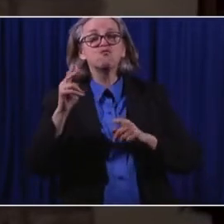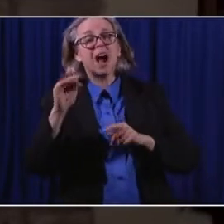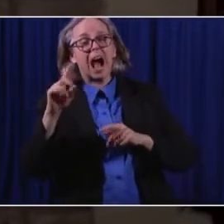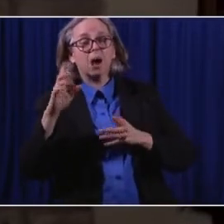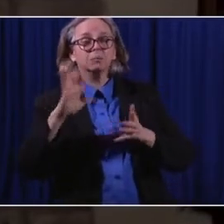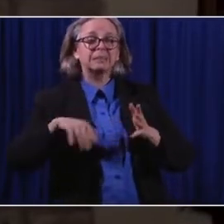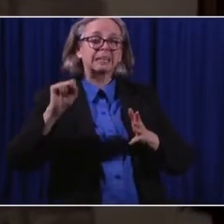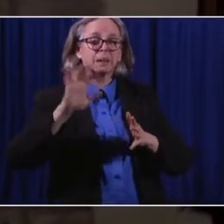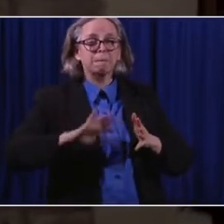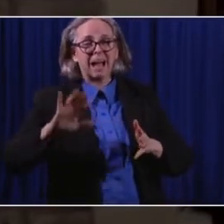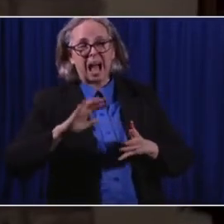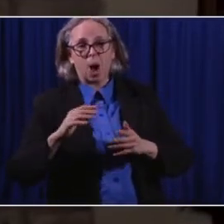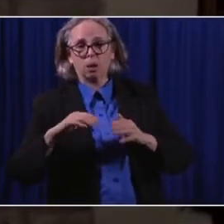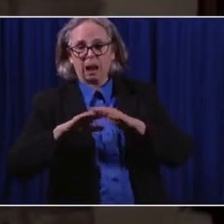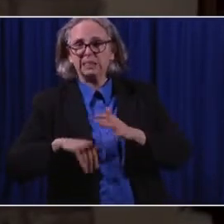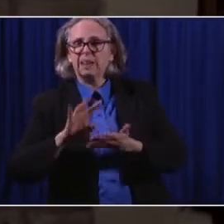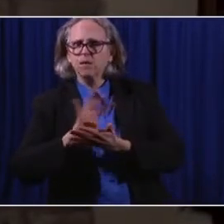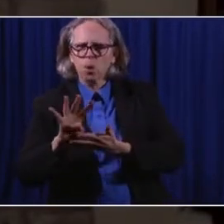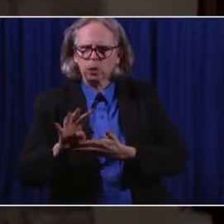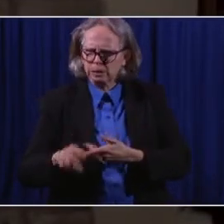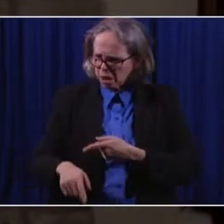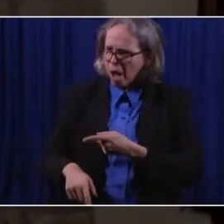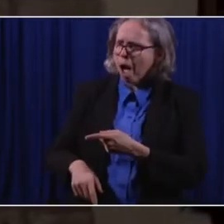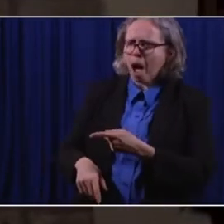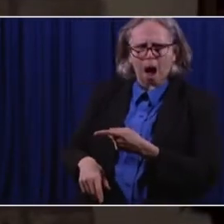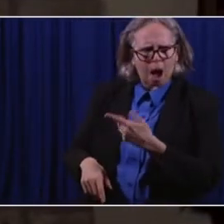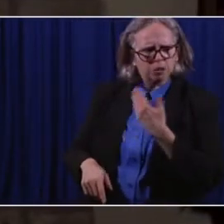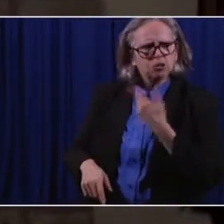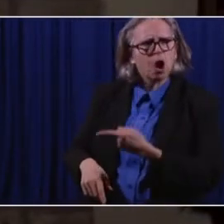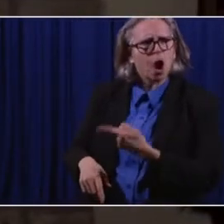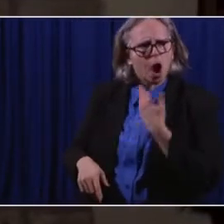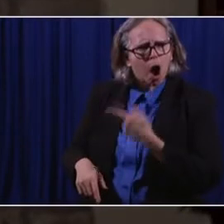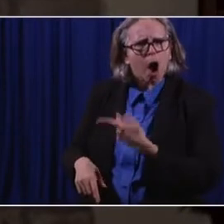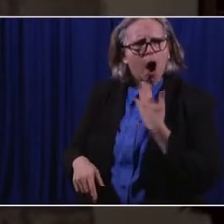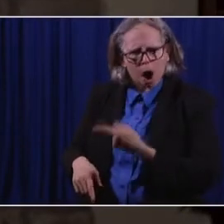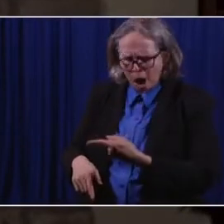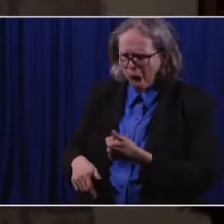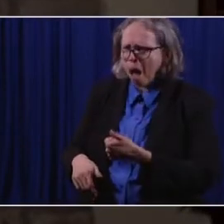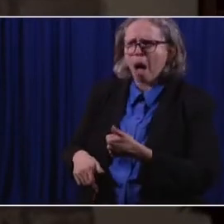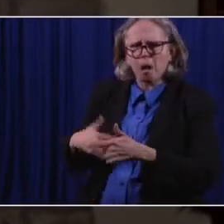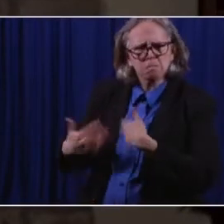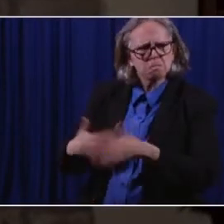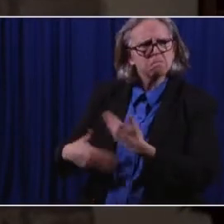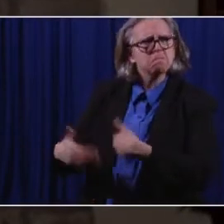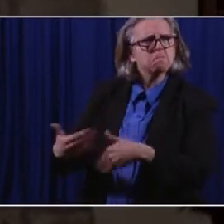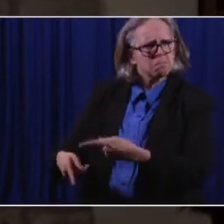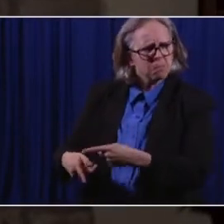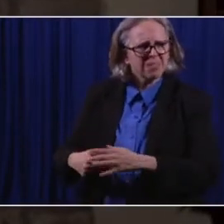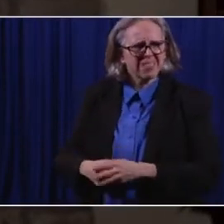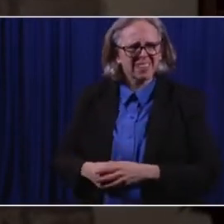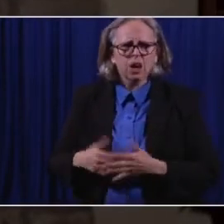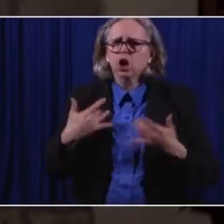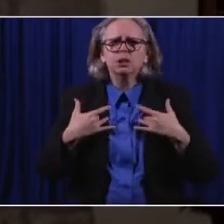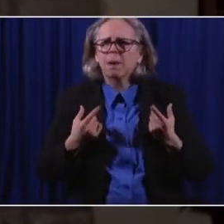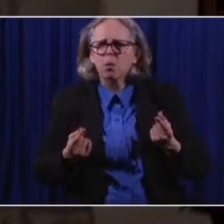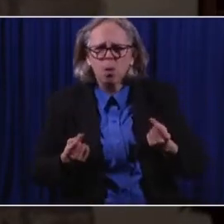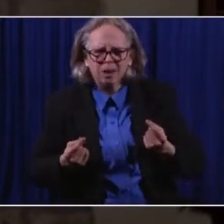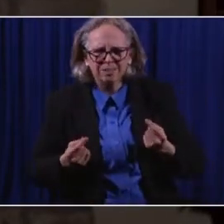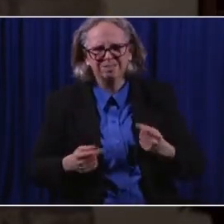going to do it based on the numbers that we're seeing. Our bigger concern, though, is the number of staff that are not taking.